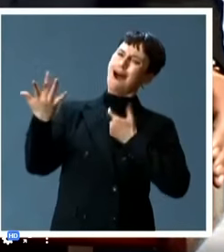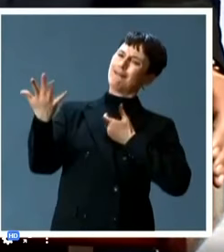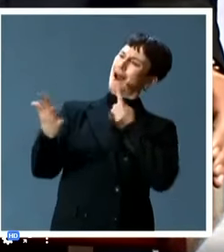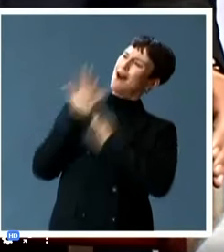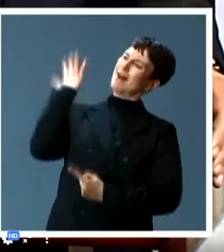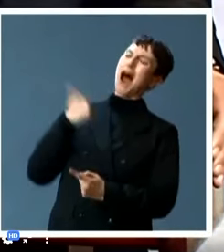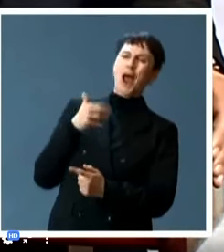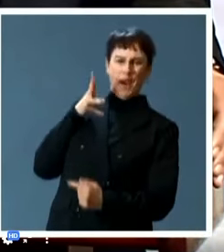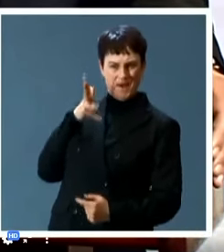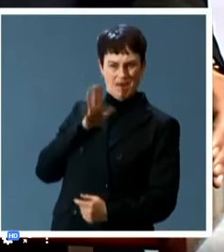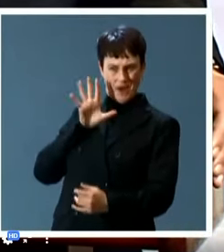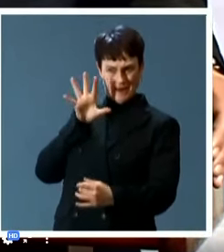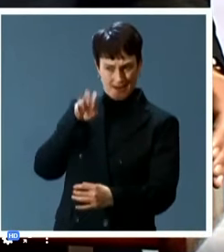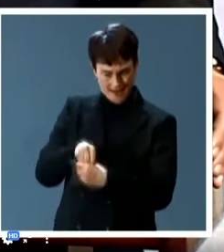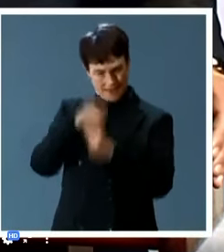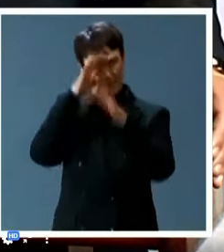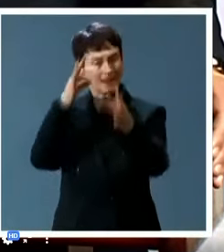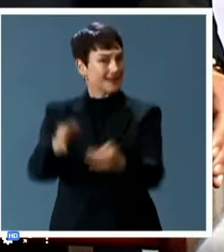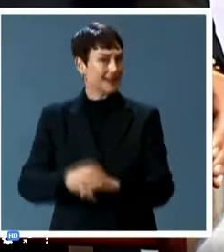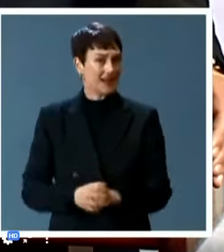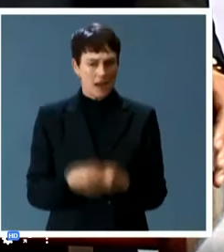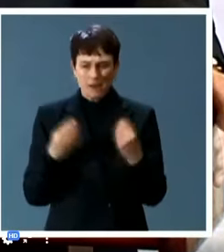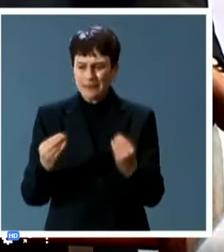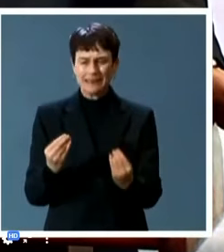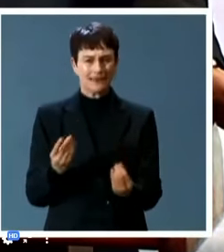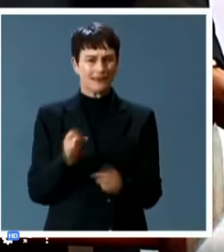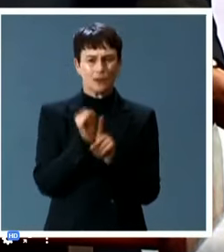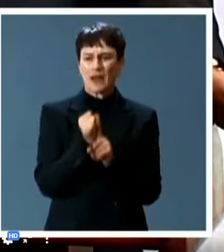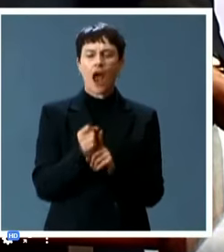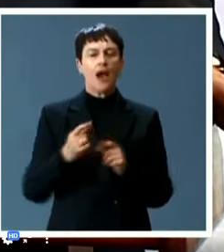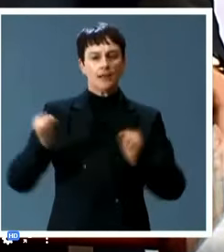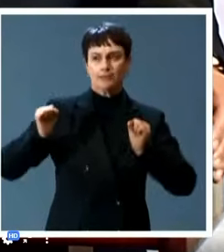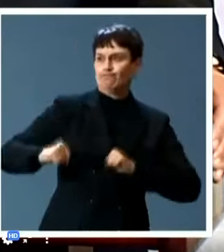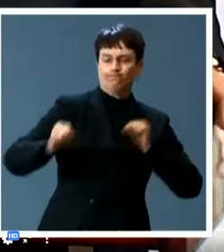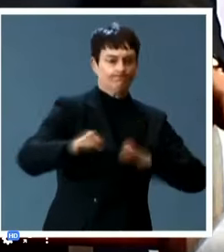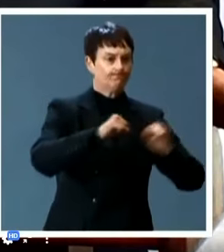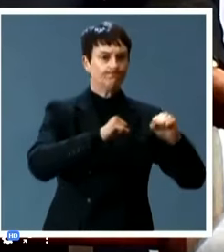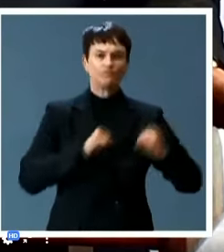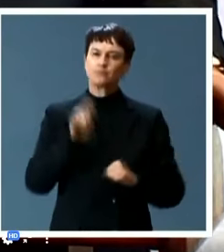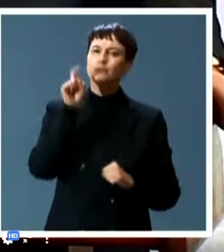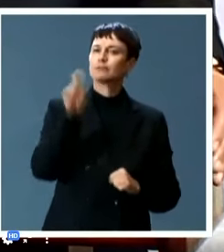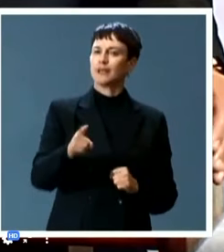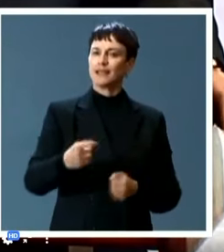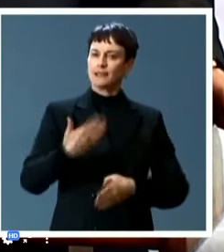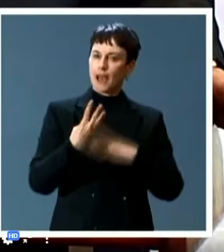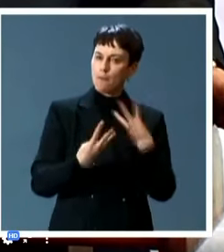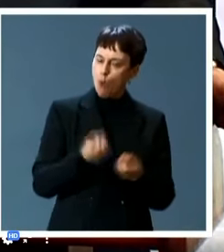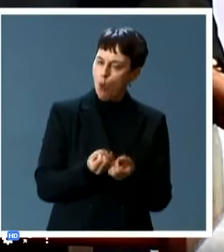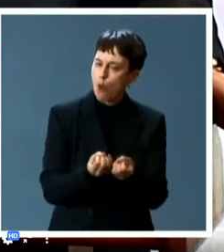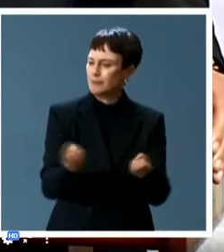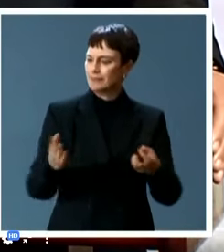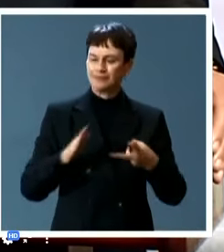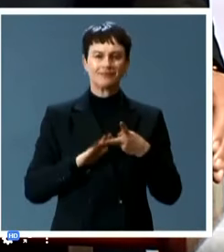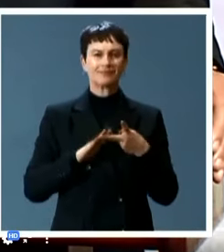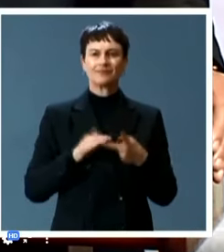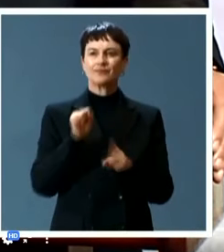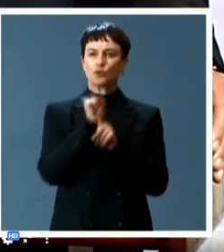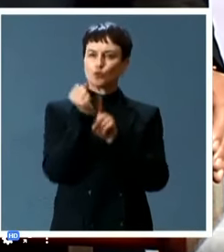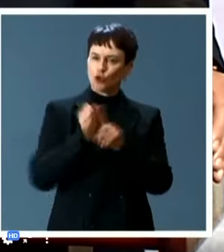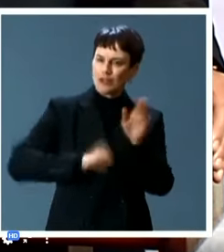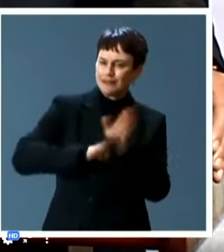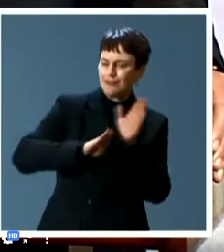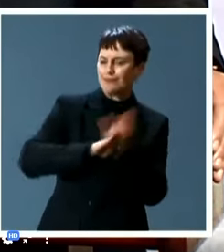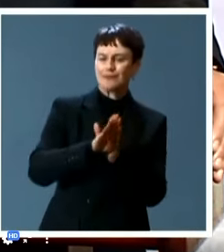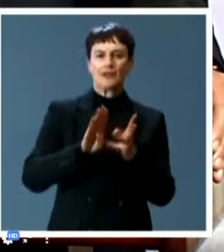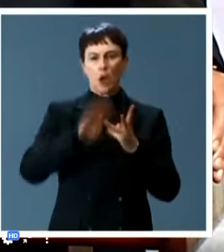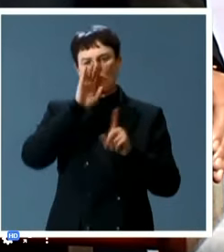people, civil society, businesses, and more must integrate employment, sustainable development, and social protection based on